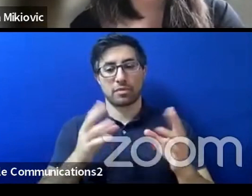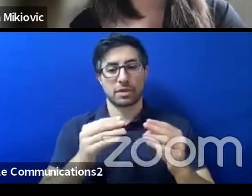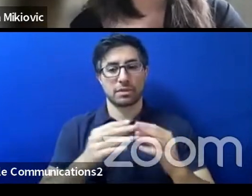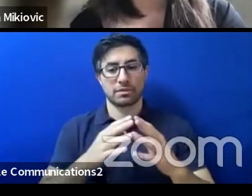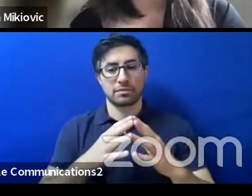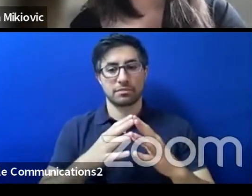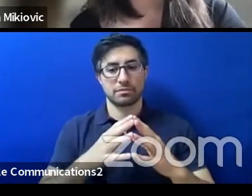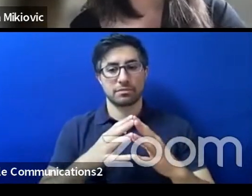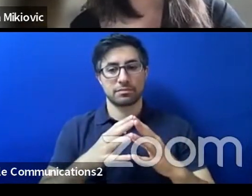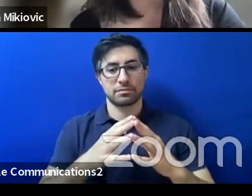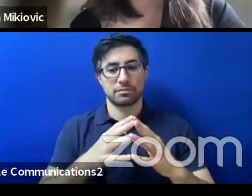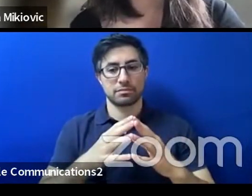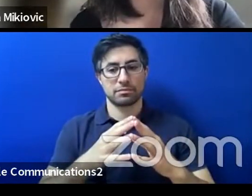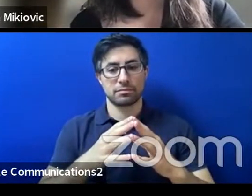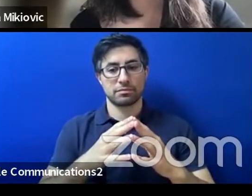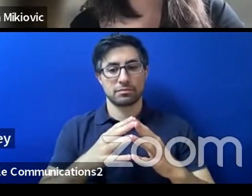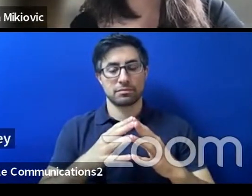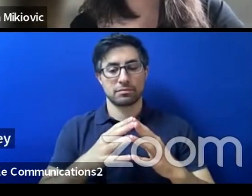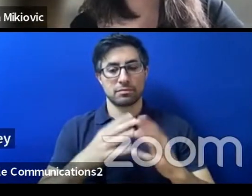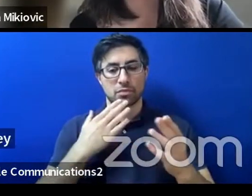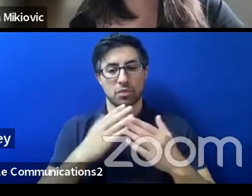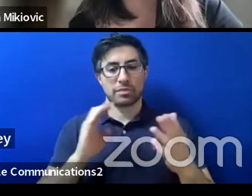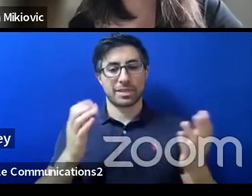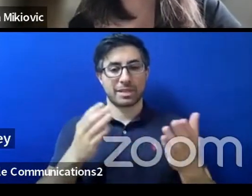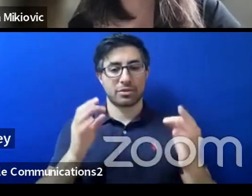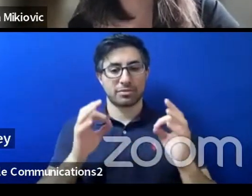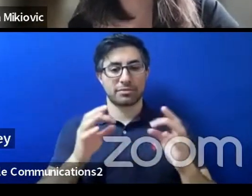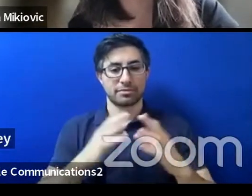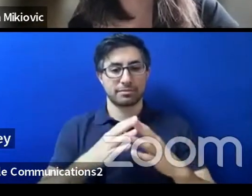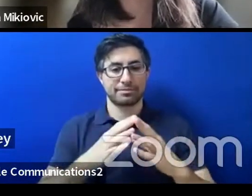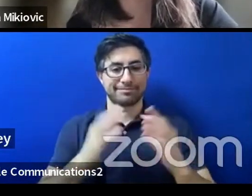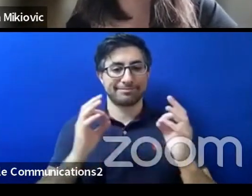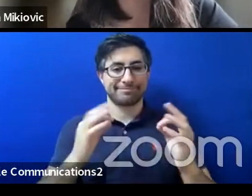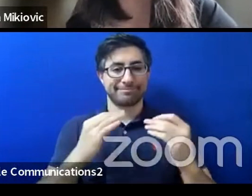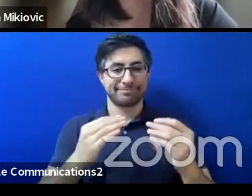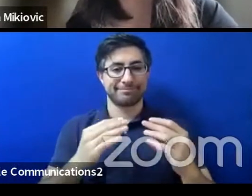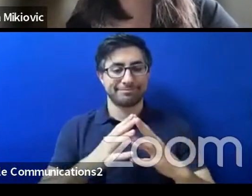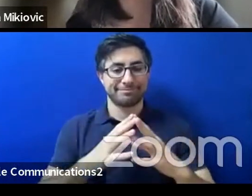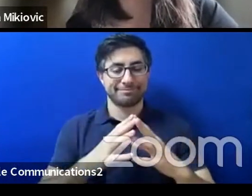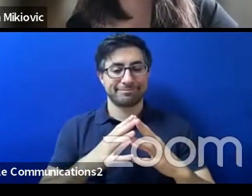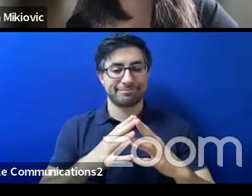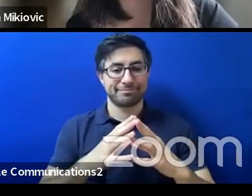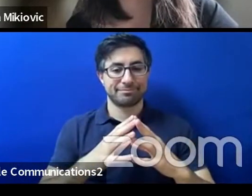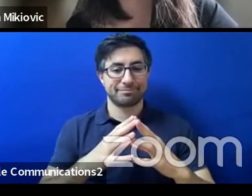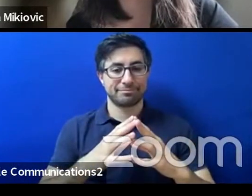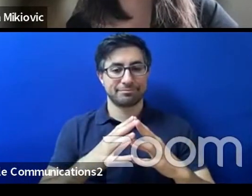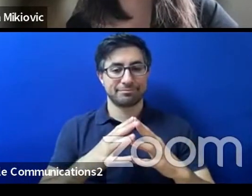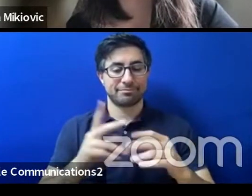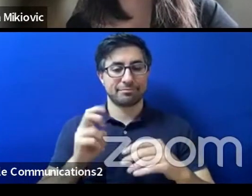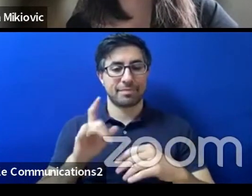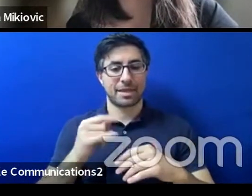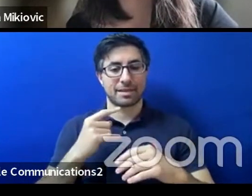Yeah, and it's good to be here, and let's, look forward to a good meeting, all in good spirits. So thank you. Thank you,